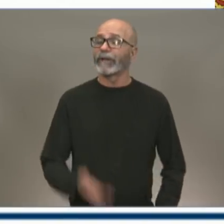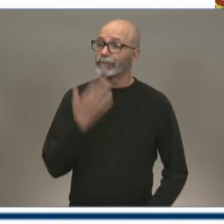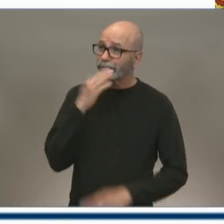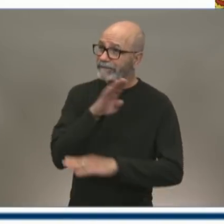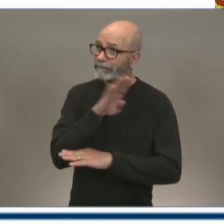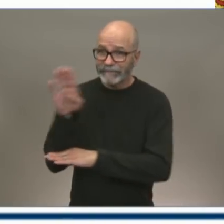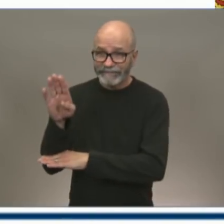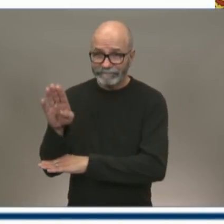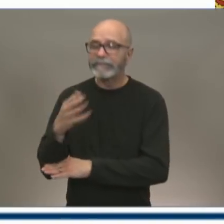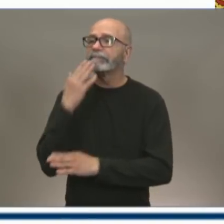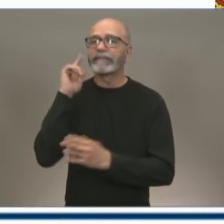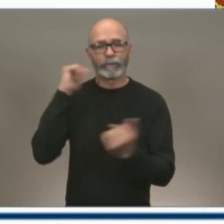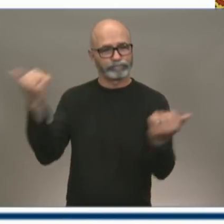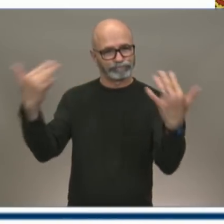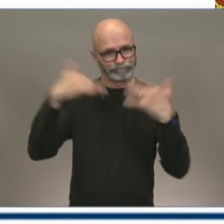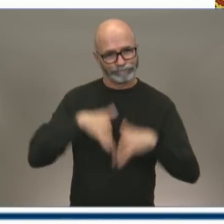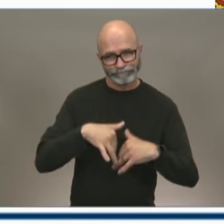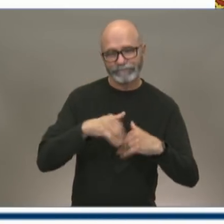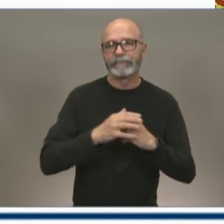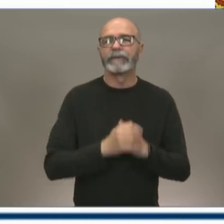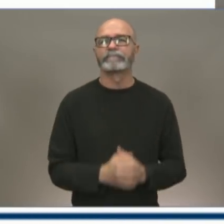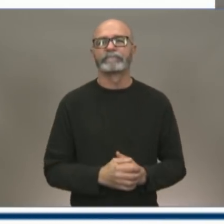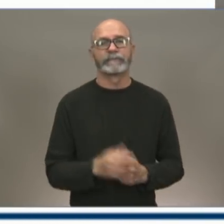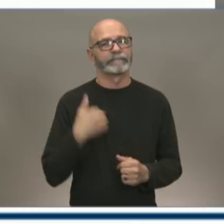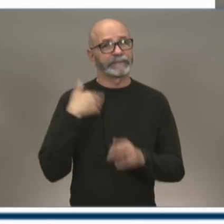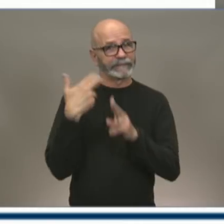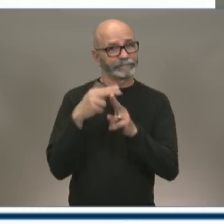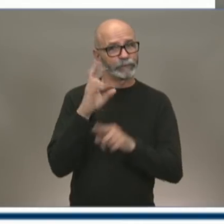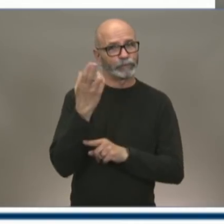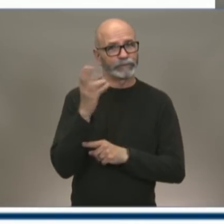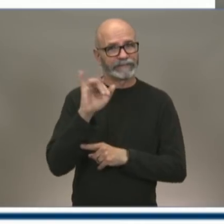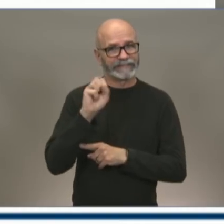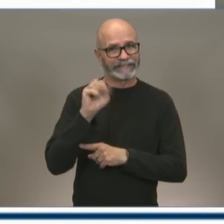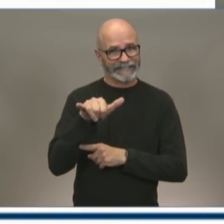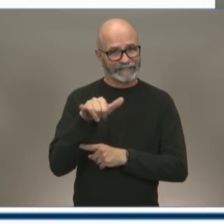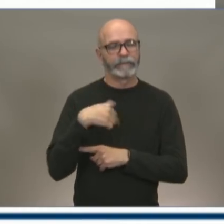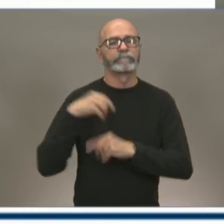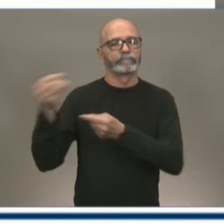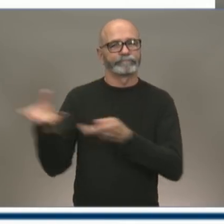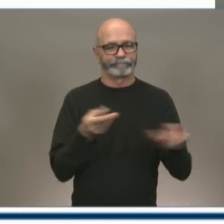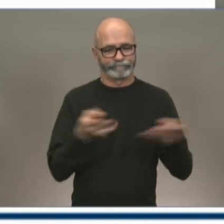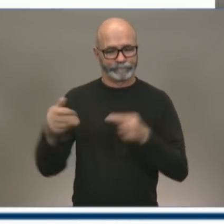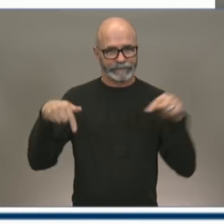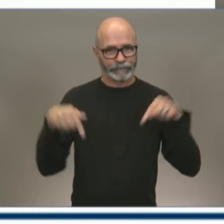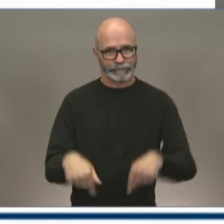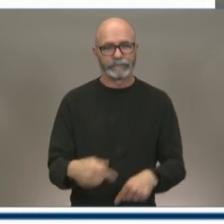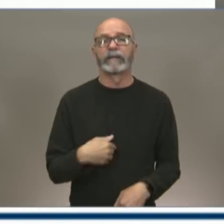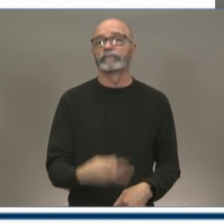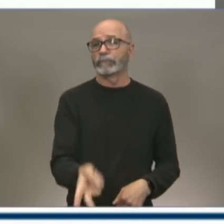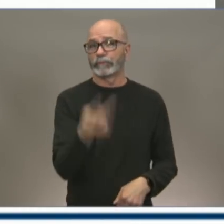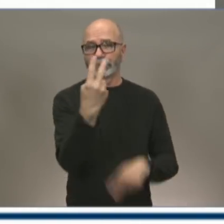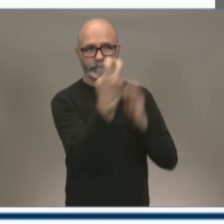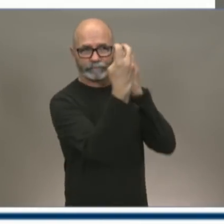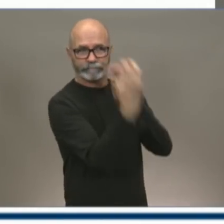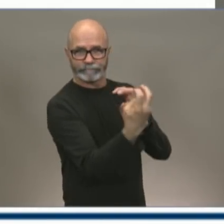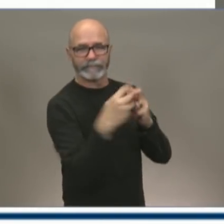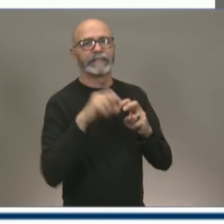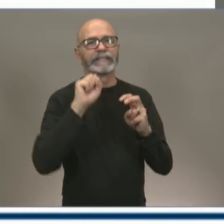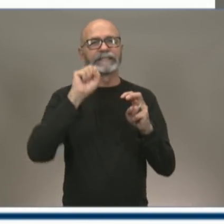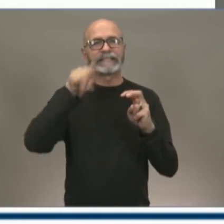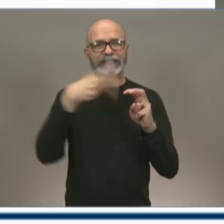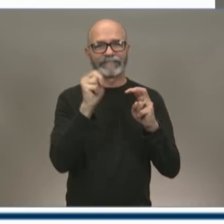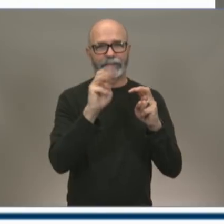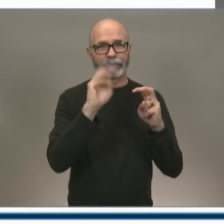And thank you for joining us. My name is Chrissy Matheson, and I'll be your moderator for today's briefing. Before we begin, I'd like to introduce the Premier of Nova Scotia, the